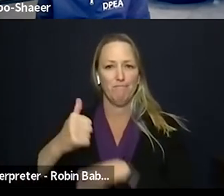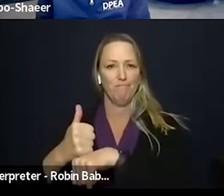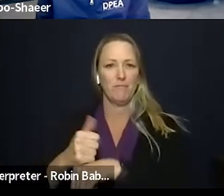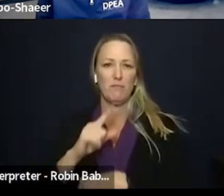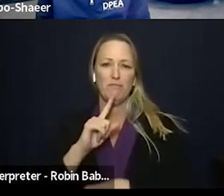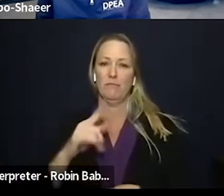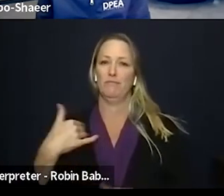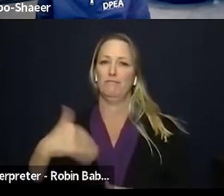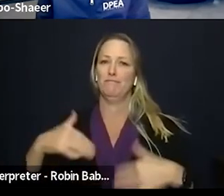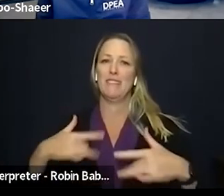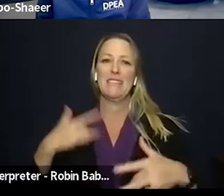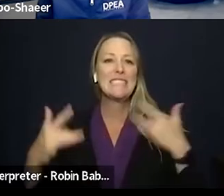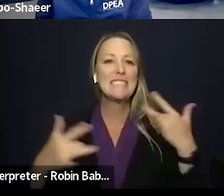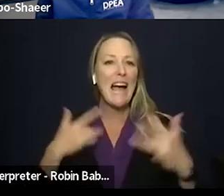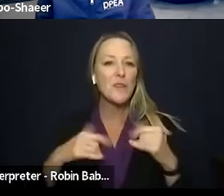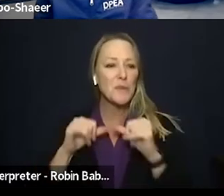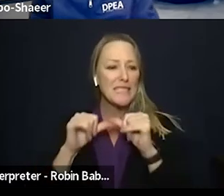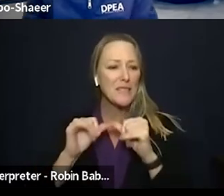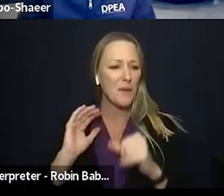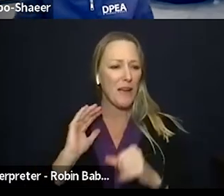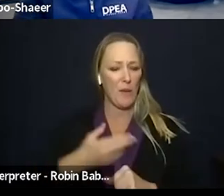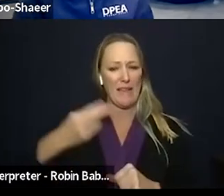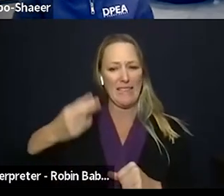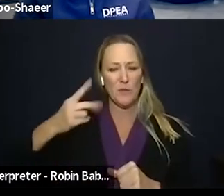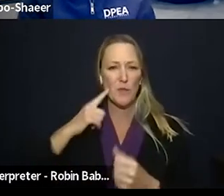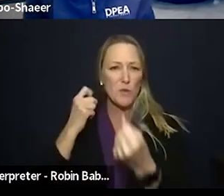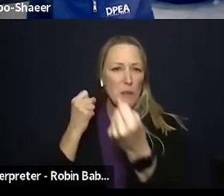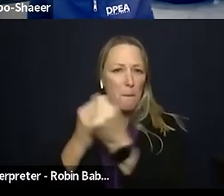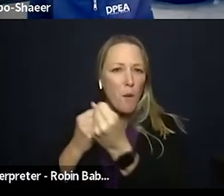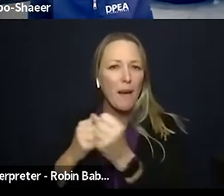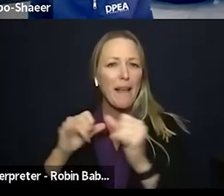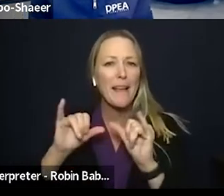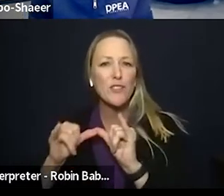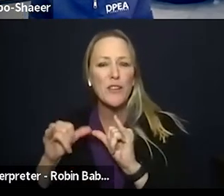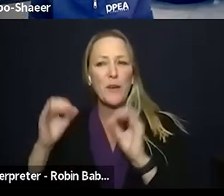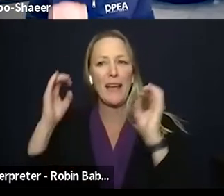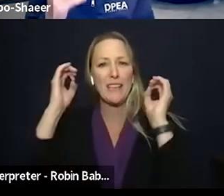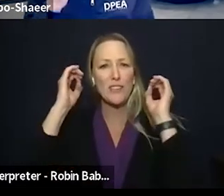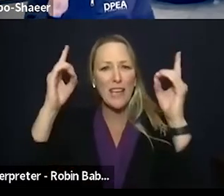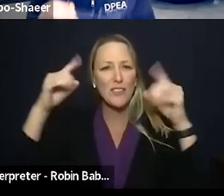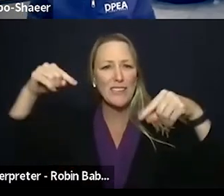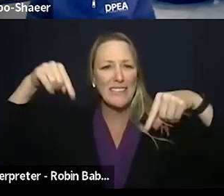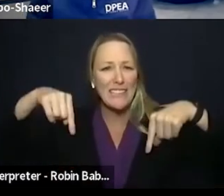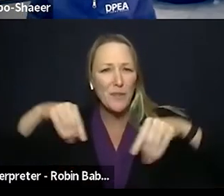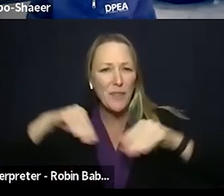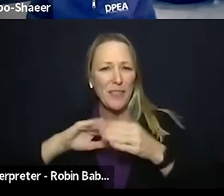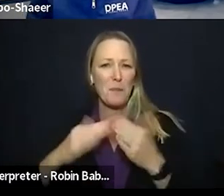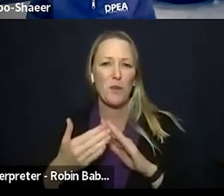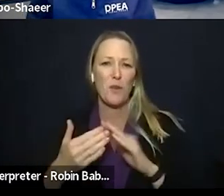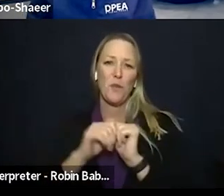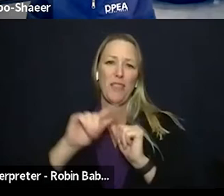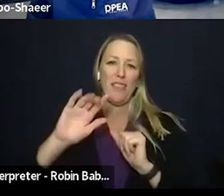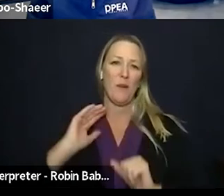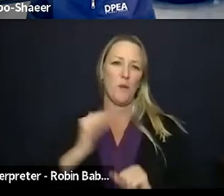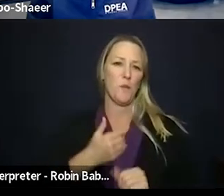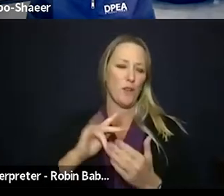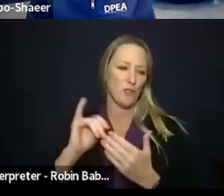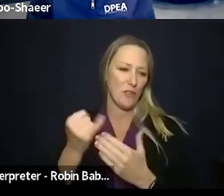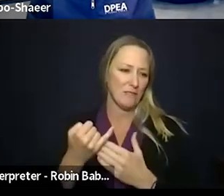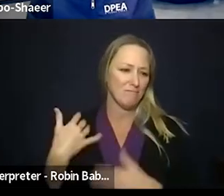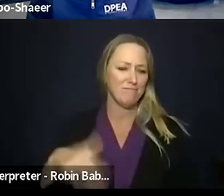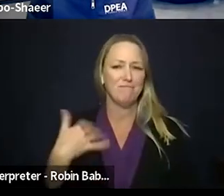continue our history of supporting engineering education in this community with this project um i